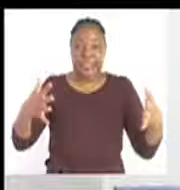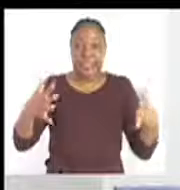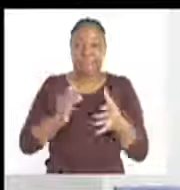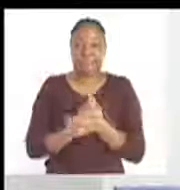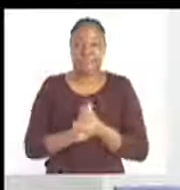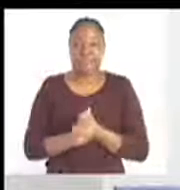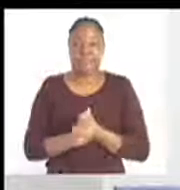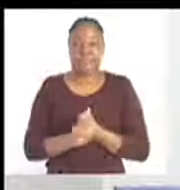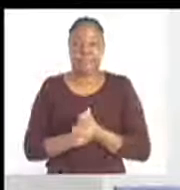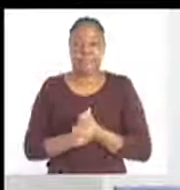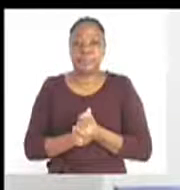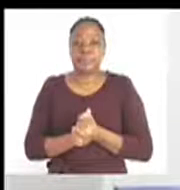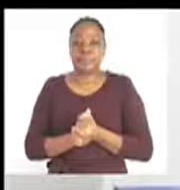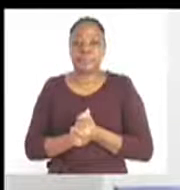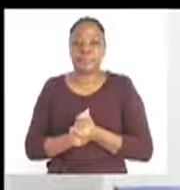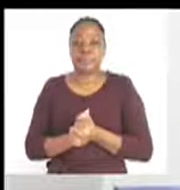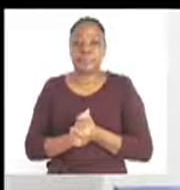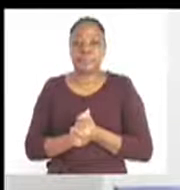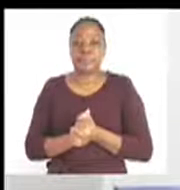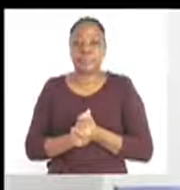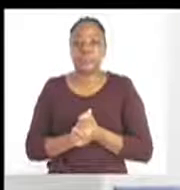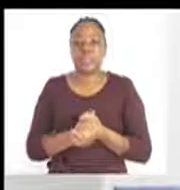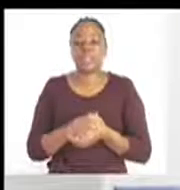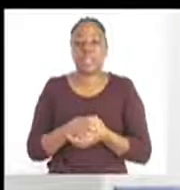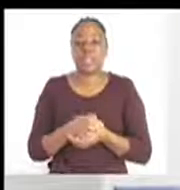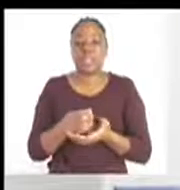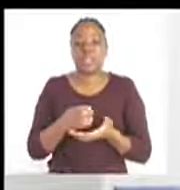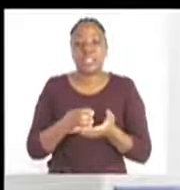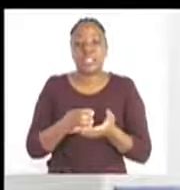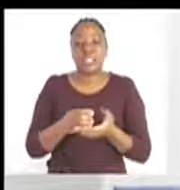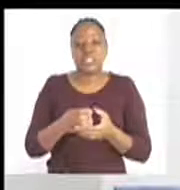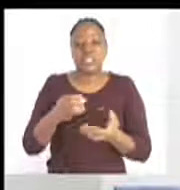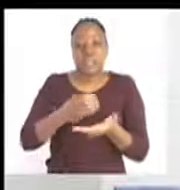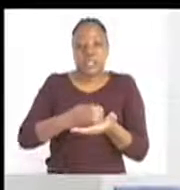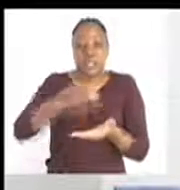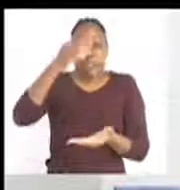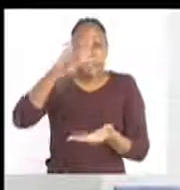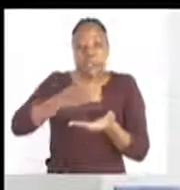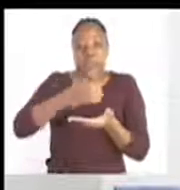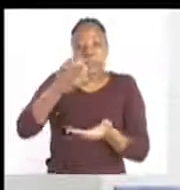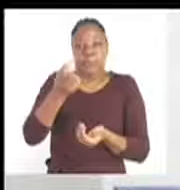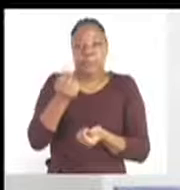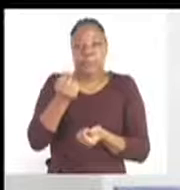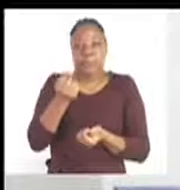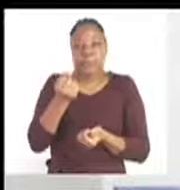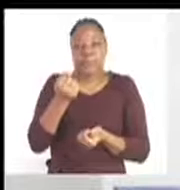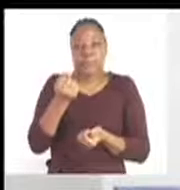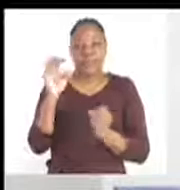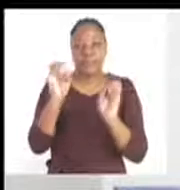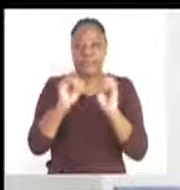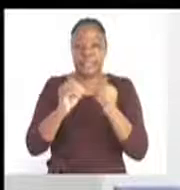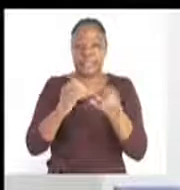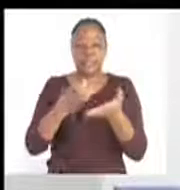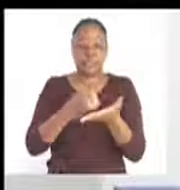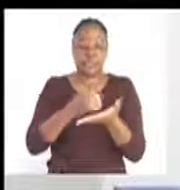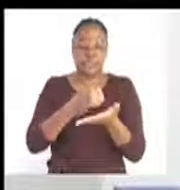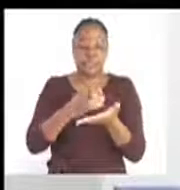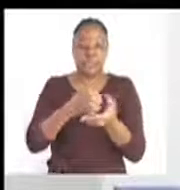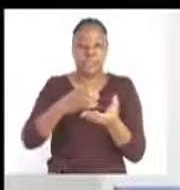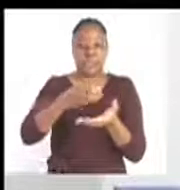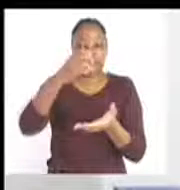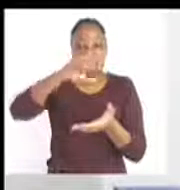us having a bottle, we are going to use a glass. In our glass, it is quite full, and we have our jug on the other